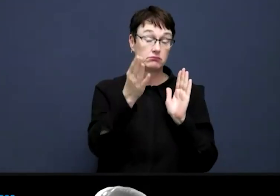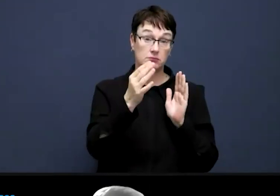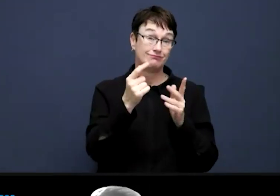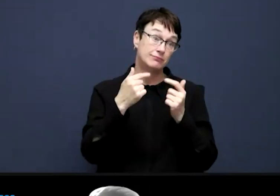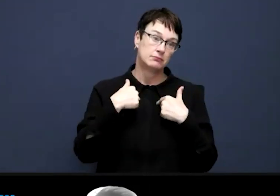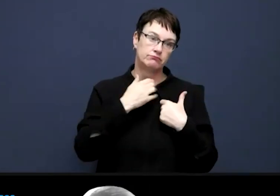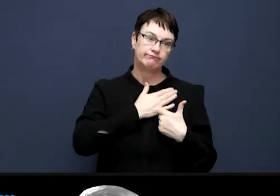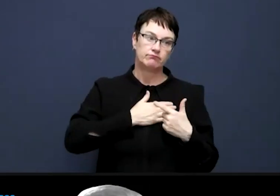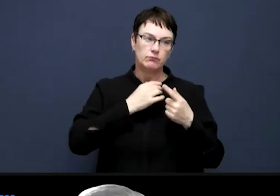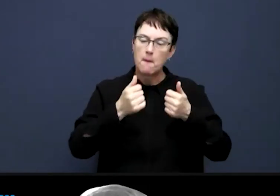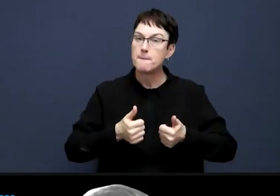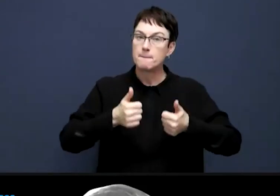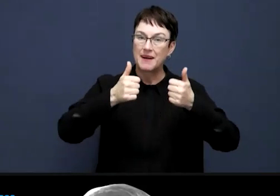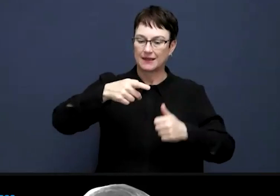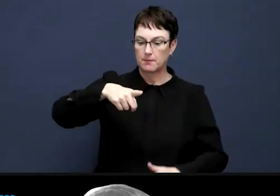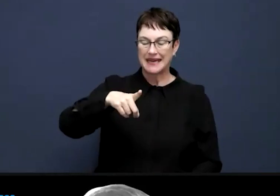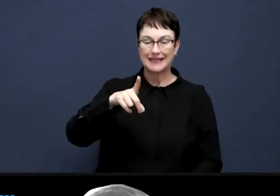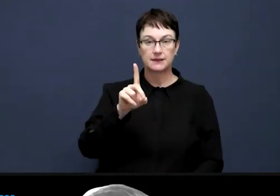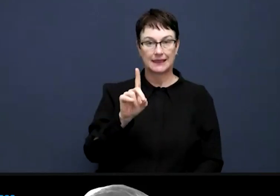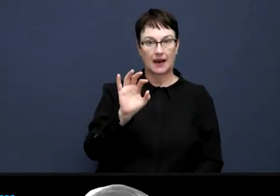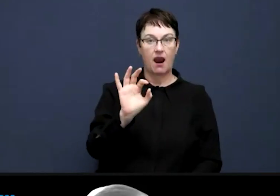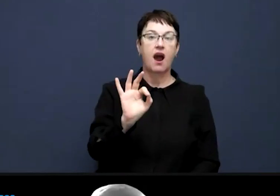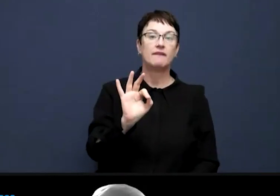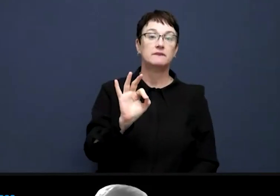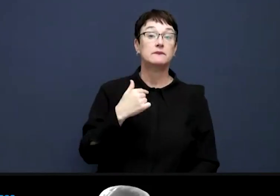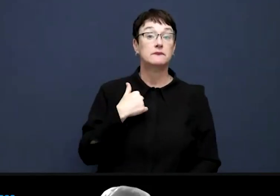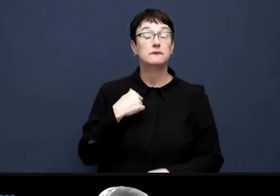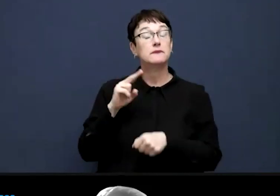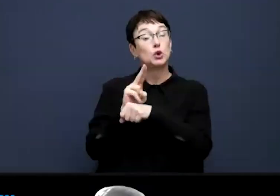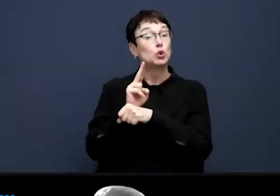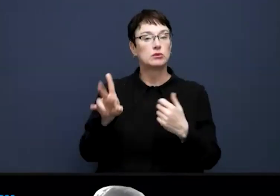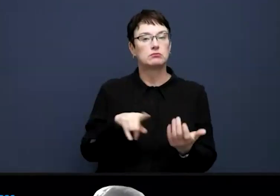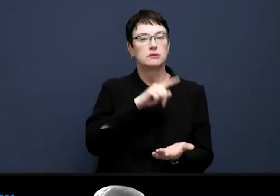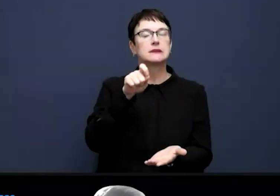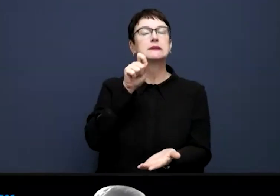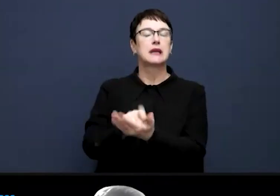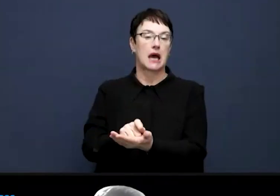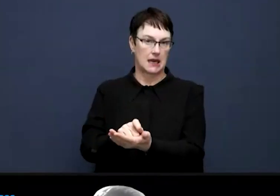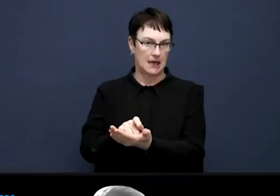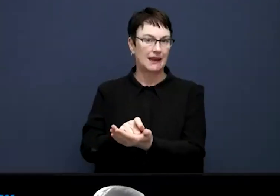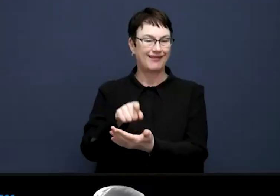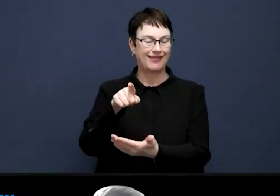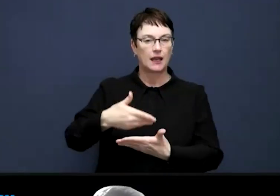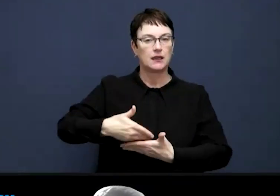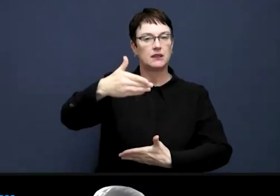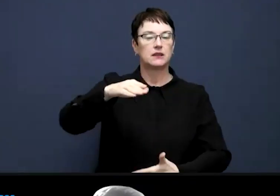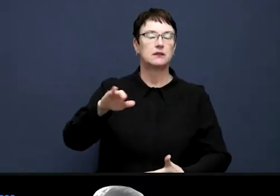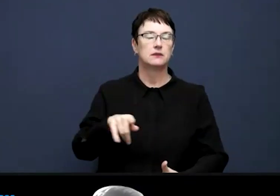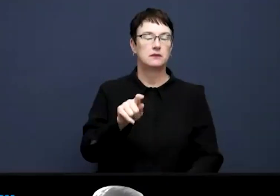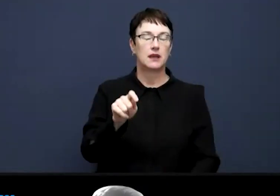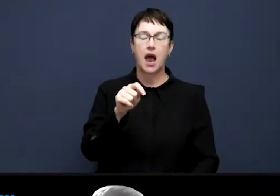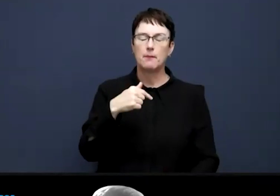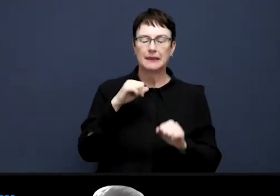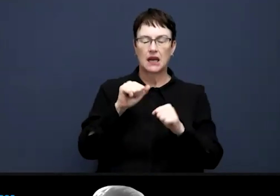PDF is to sign a document, because as a blind, it's for me a good way to read the document and then to sign